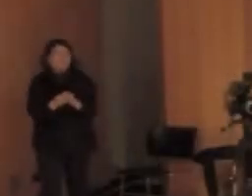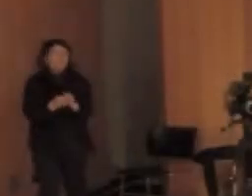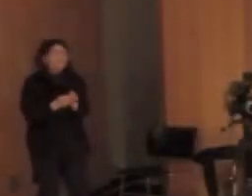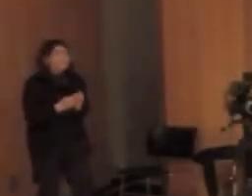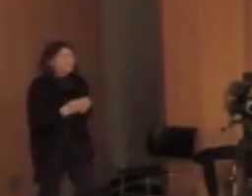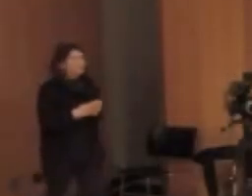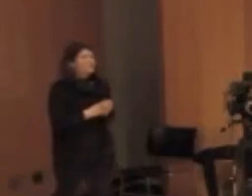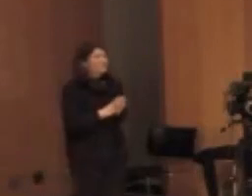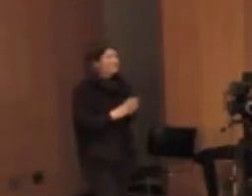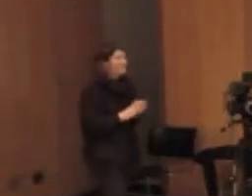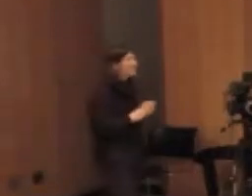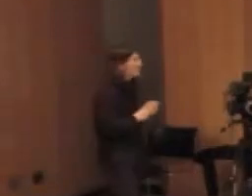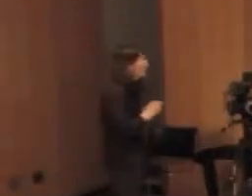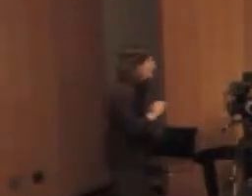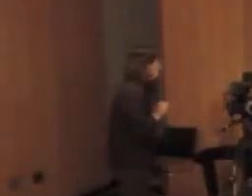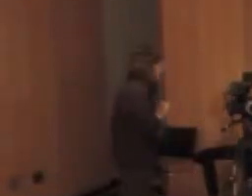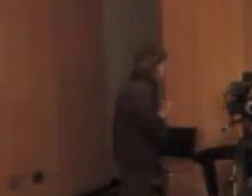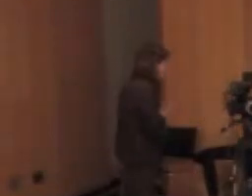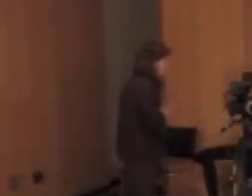e